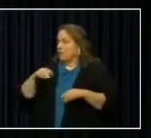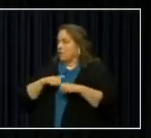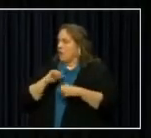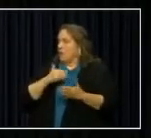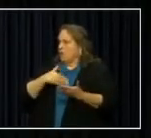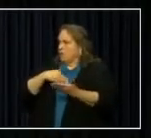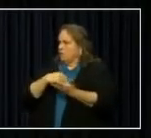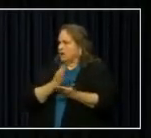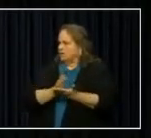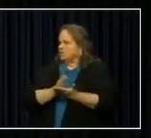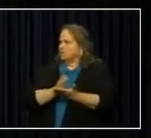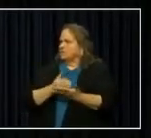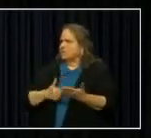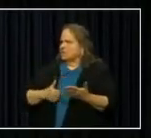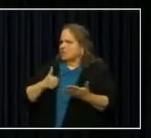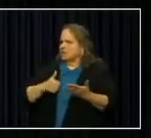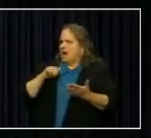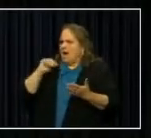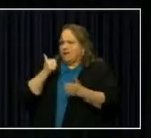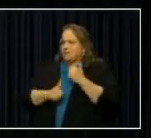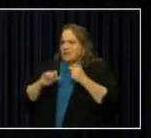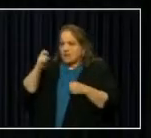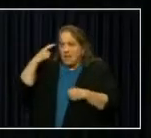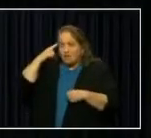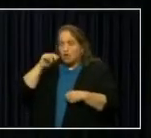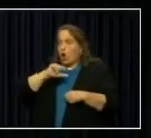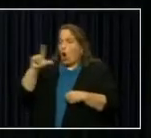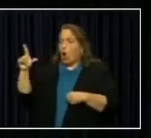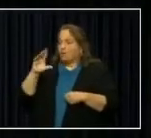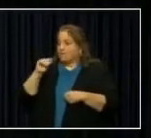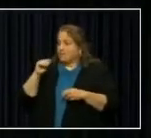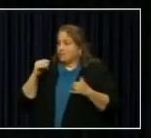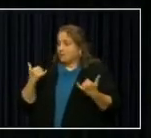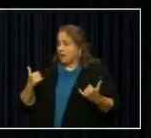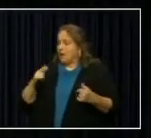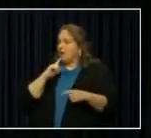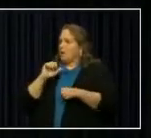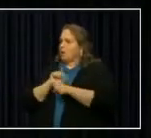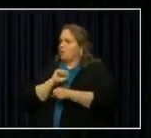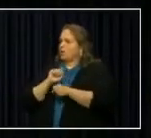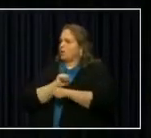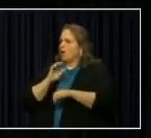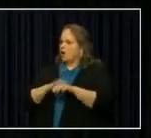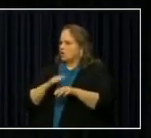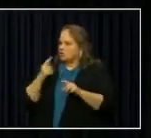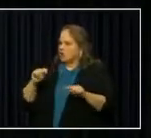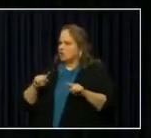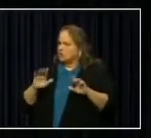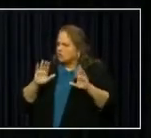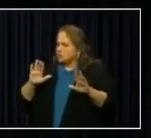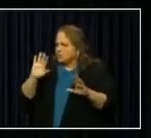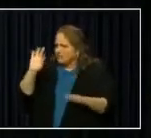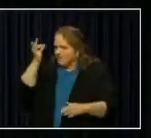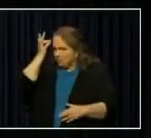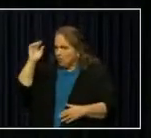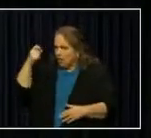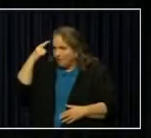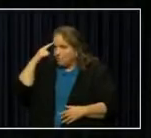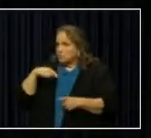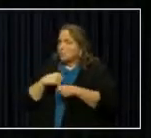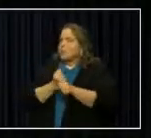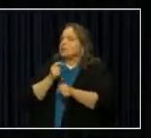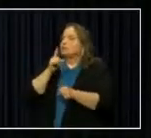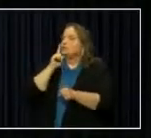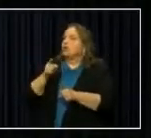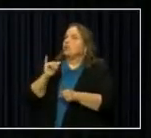budget. And we have every governor, all 50 right now, that are working on pushing the federal government to make